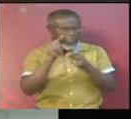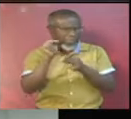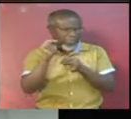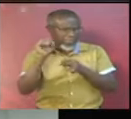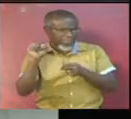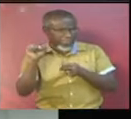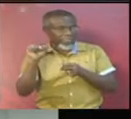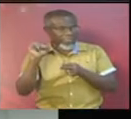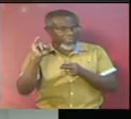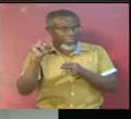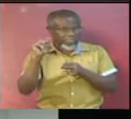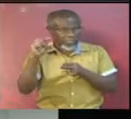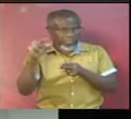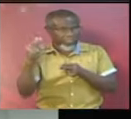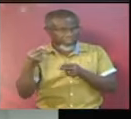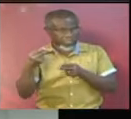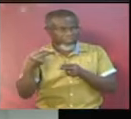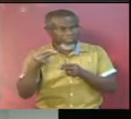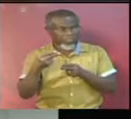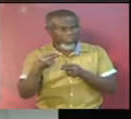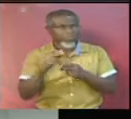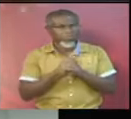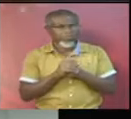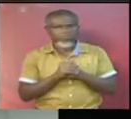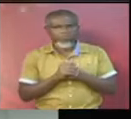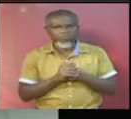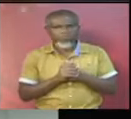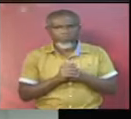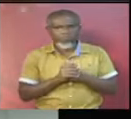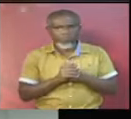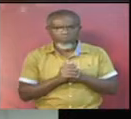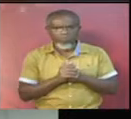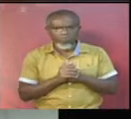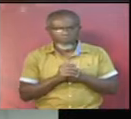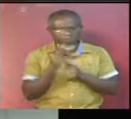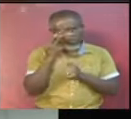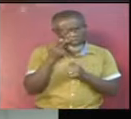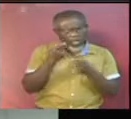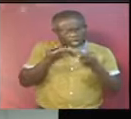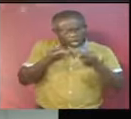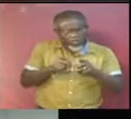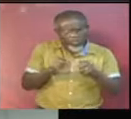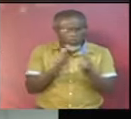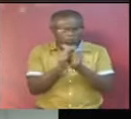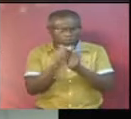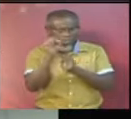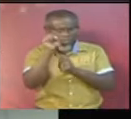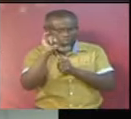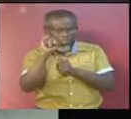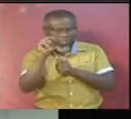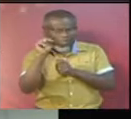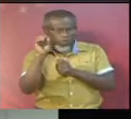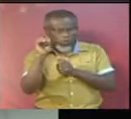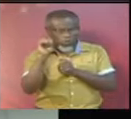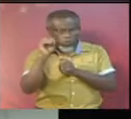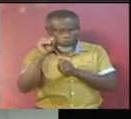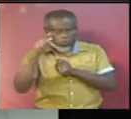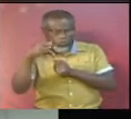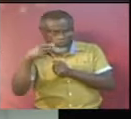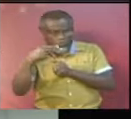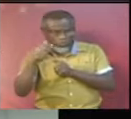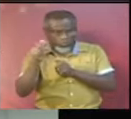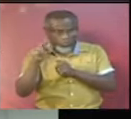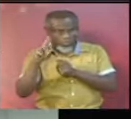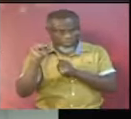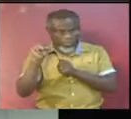Communications. Based on what's happening overseas concerning the Sinopharm vaccine, is the ministry looking at doing perhaps